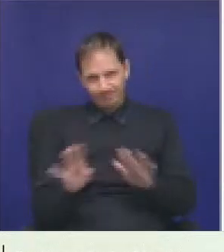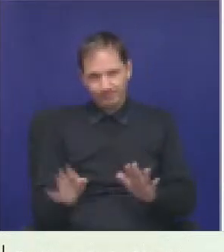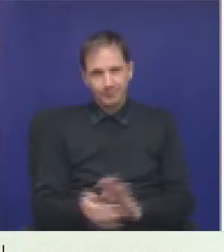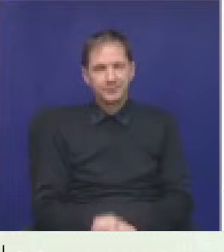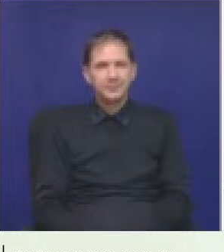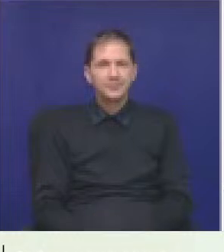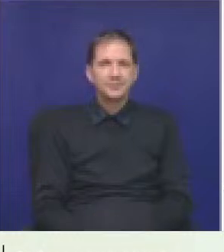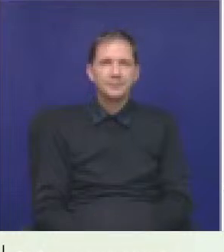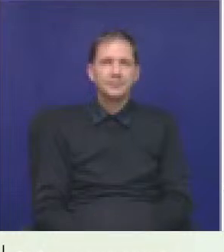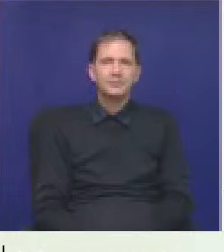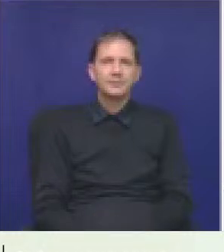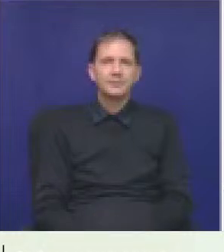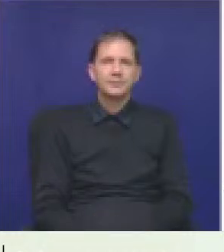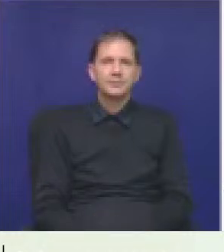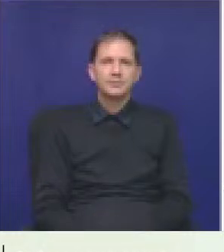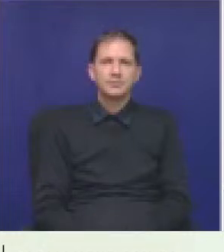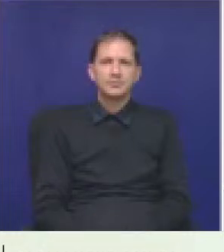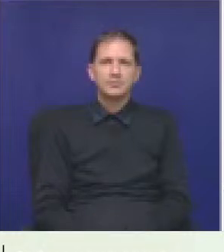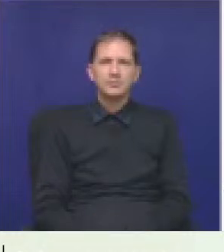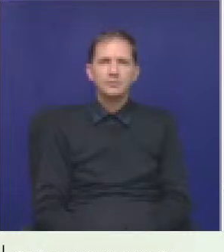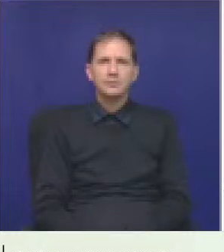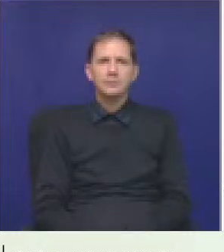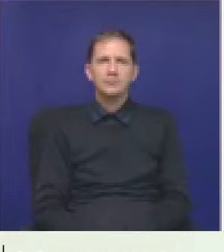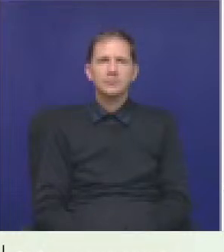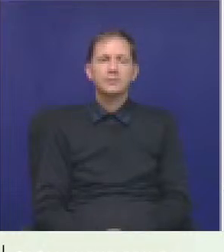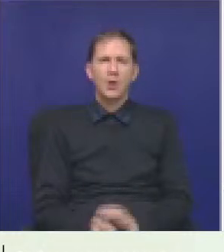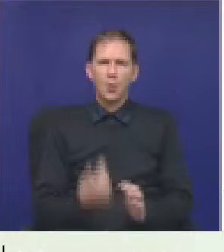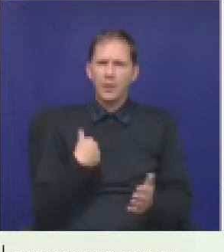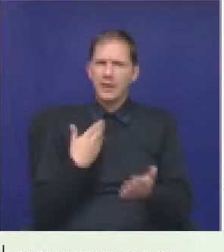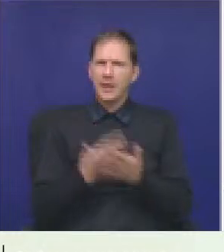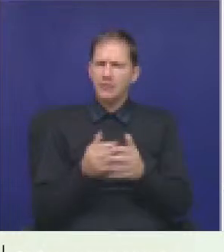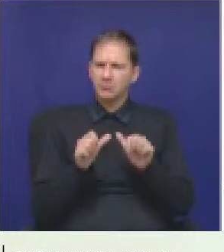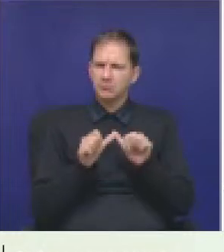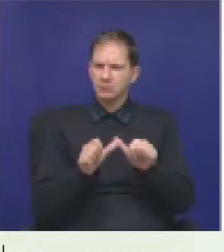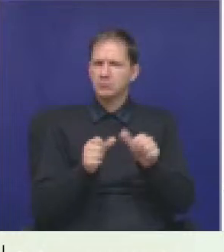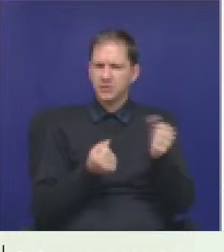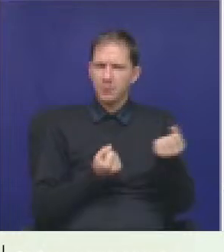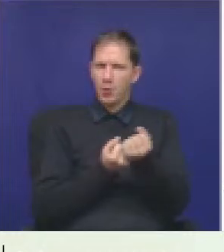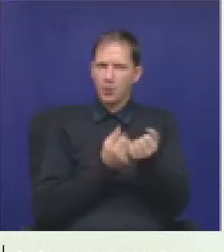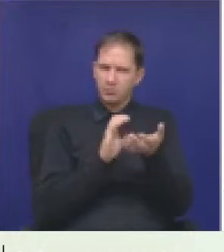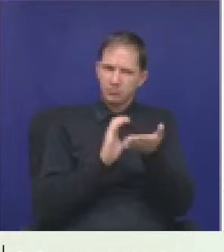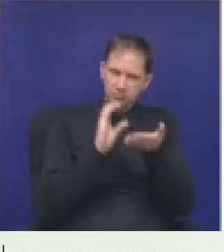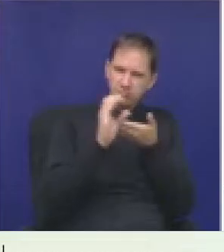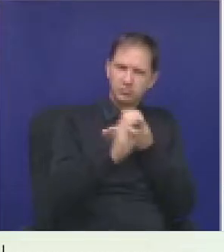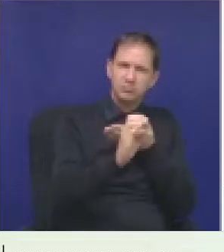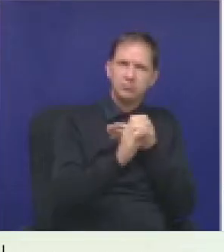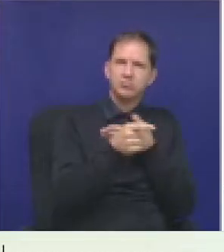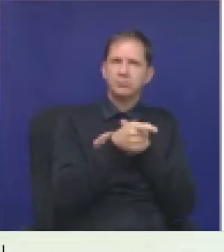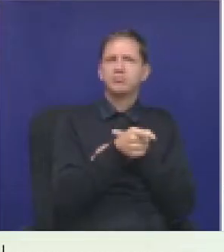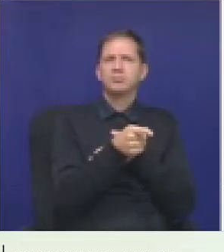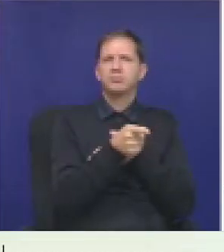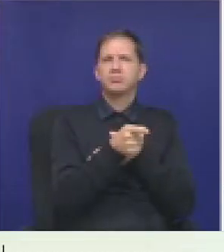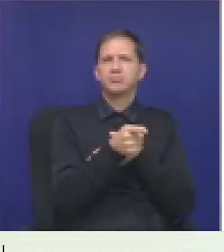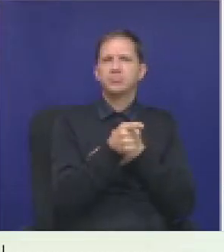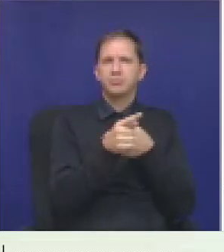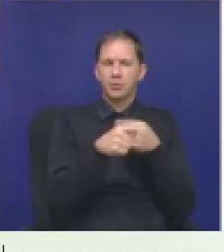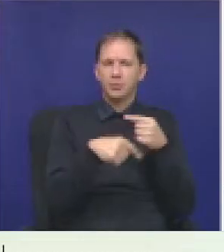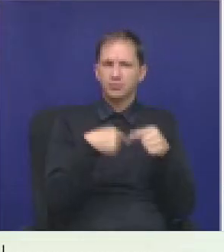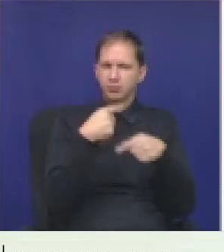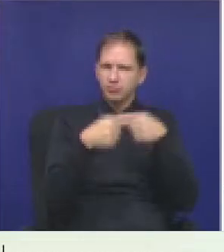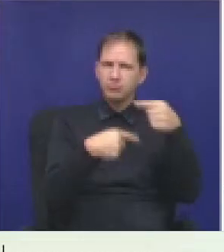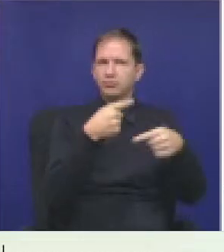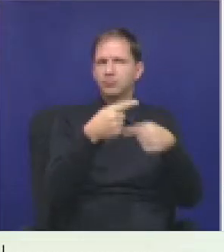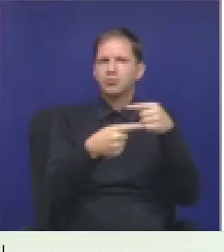We can all ensure that Statistics South Africa remains adequately resourced to fulfill its critical role in informing the